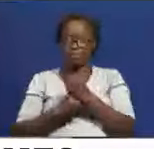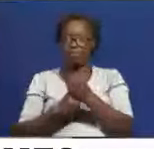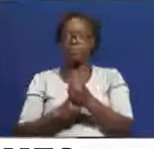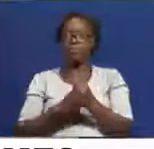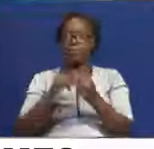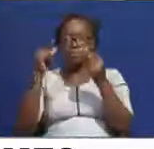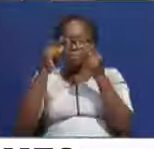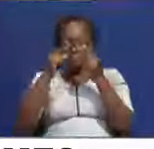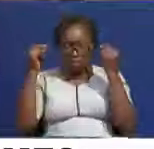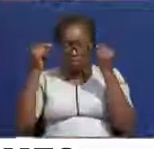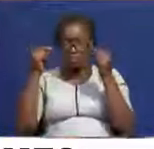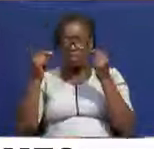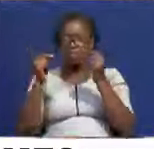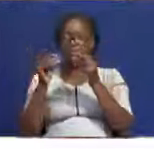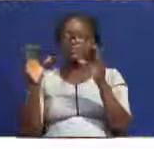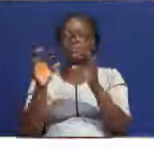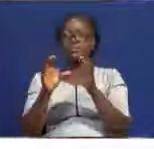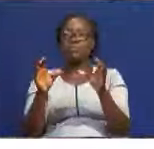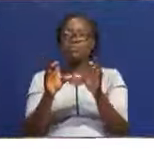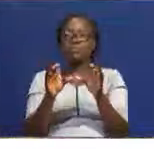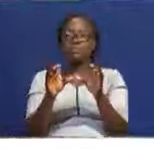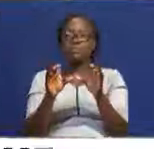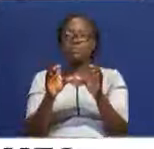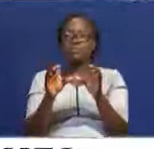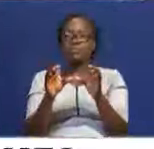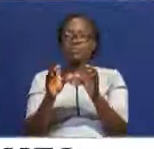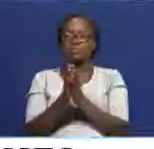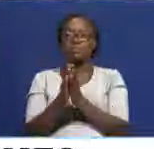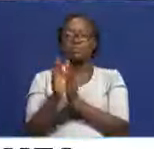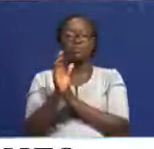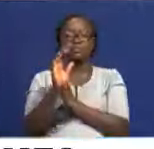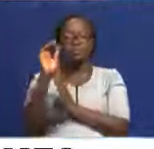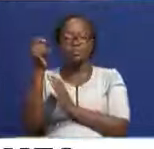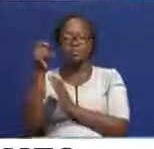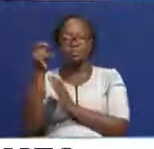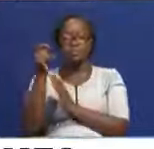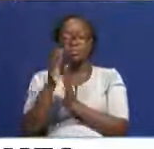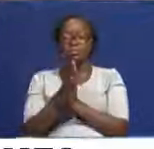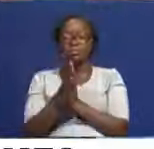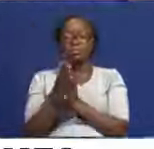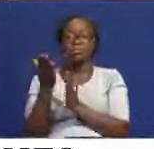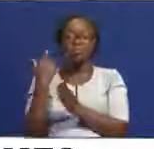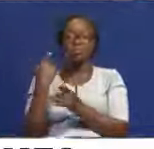A Japanese coach, Utashiro Yusuke, to the country for the last